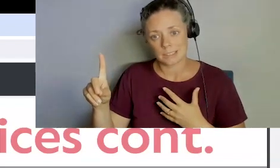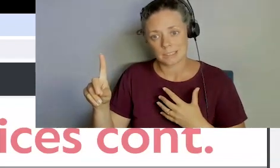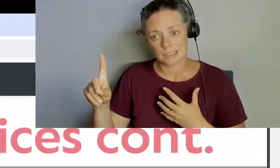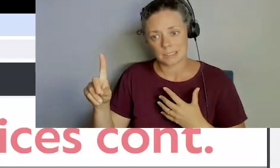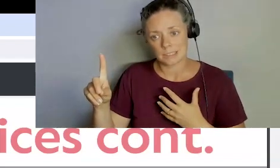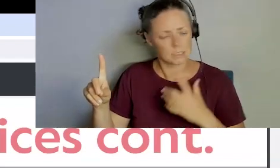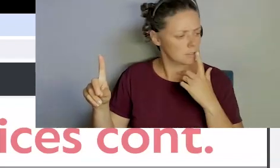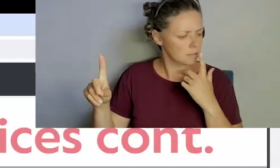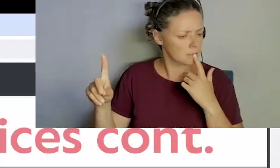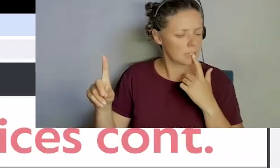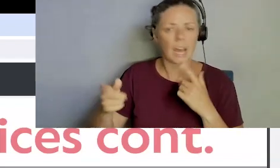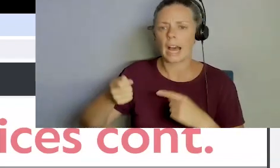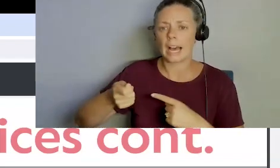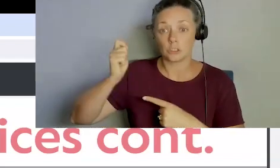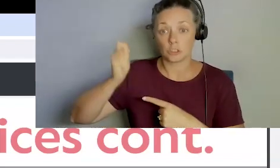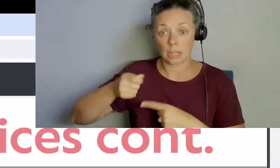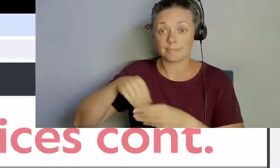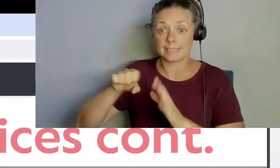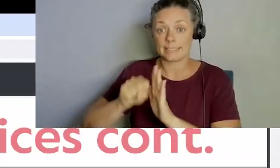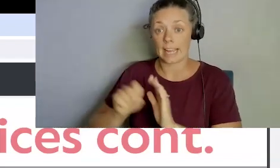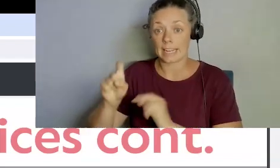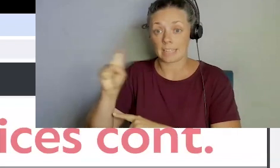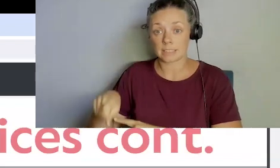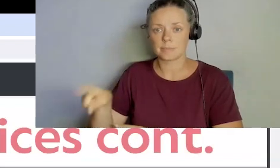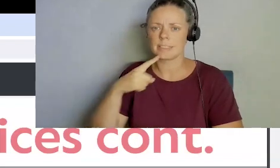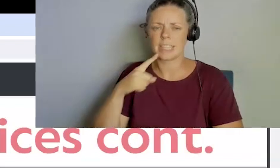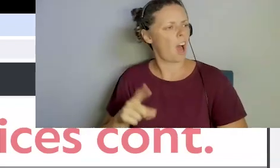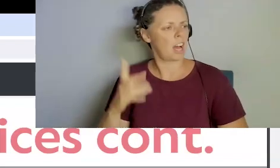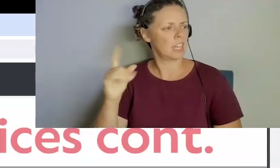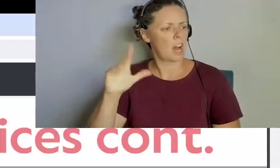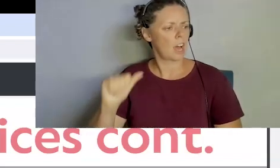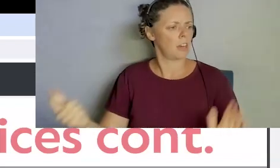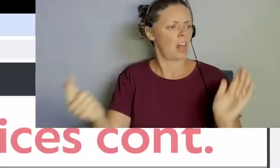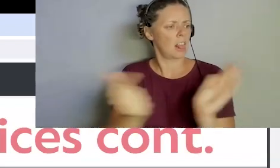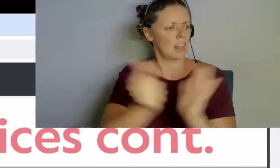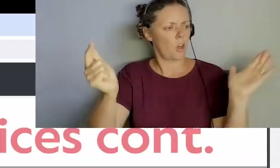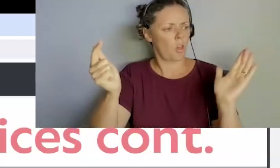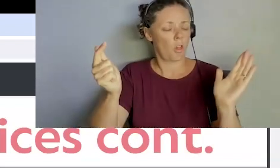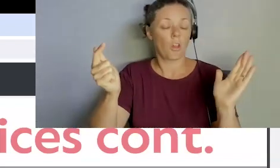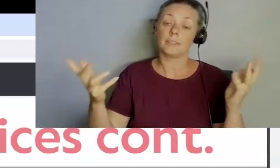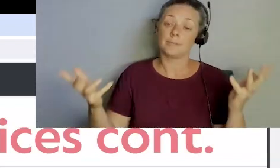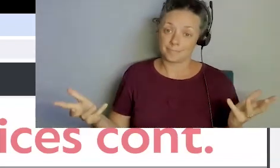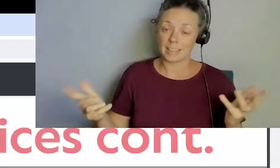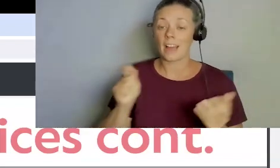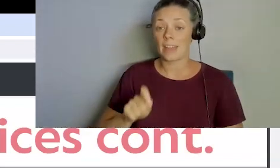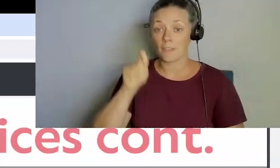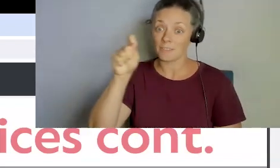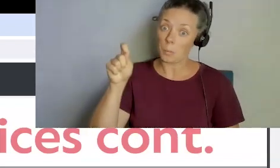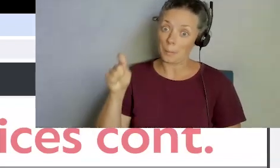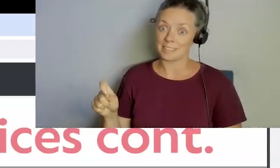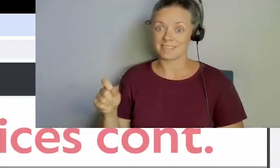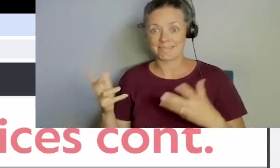a judge in Texas ruled that DACA was illegal, and therefore,